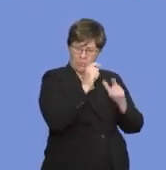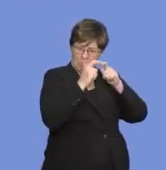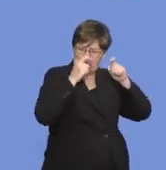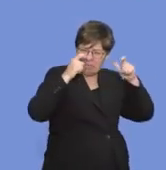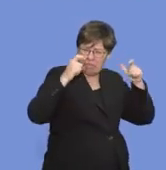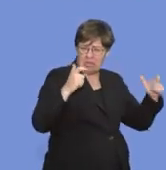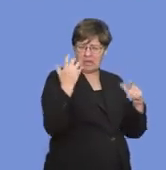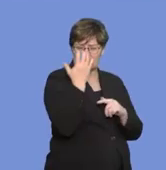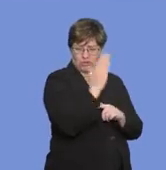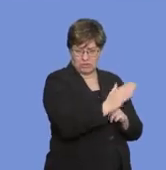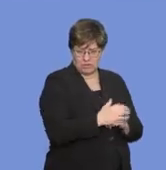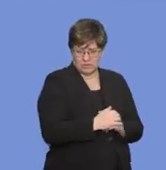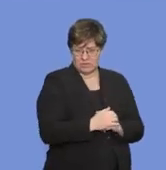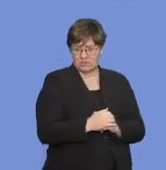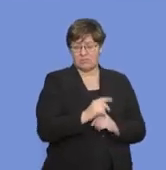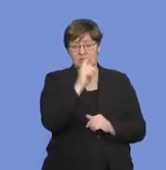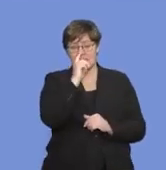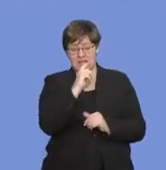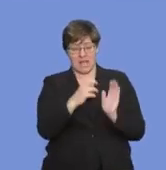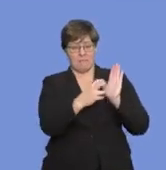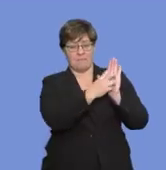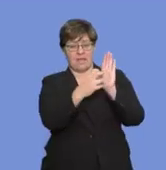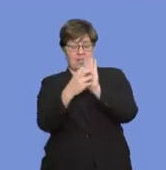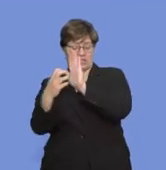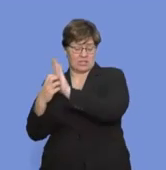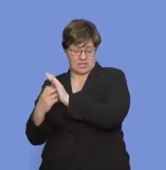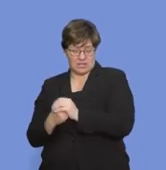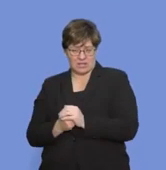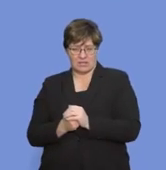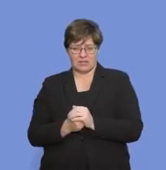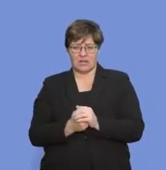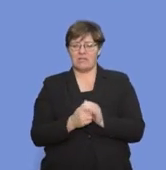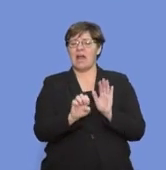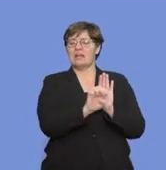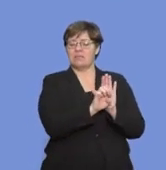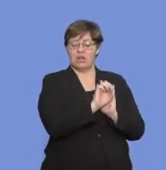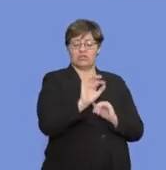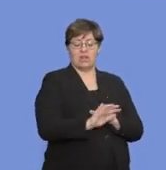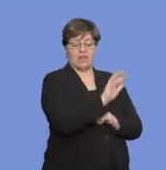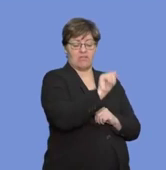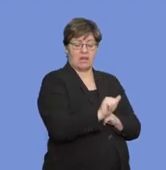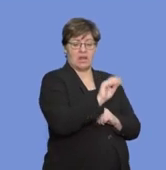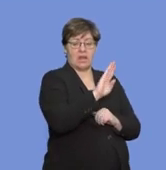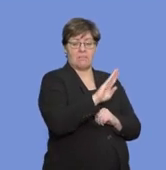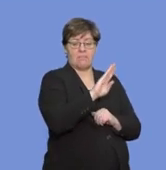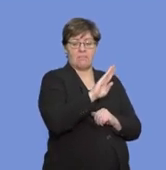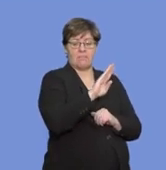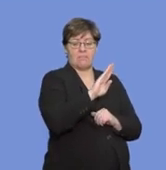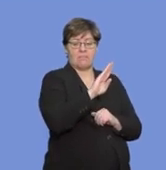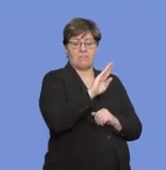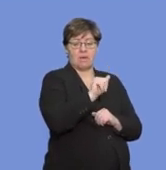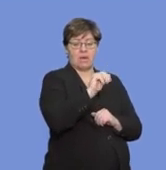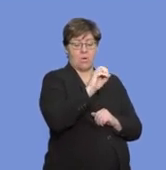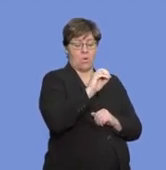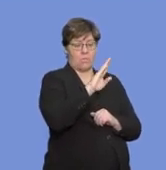They become very large and very old. So if you have a look at the diagrams here, so here we have an example of the South African baobab. You